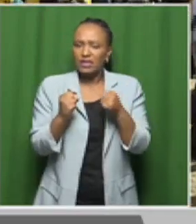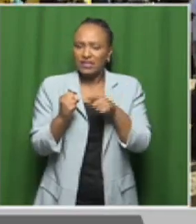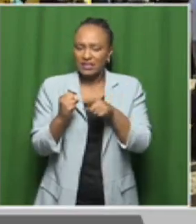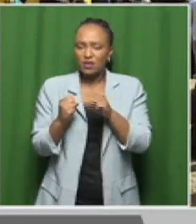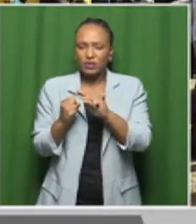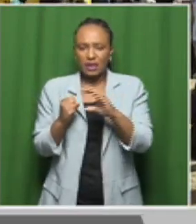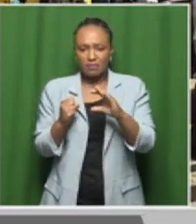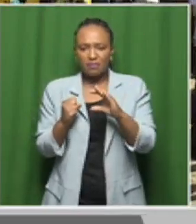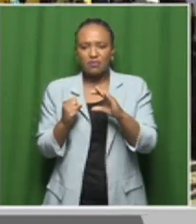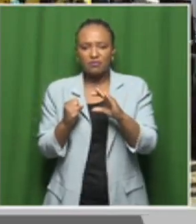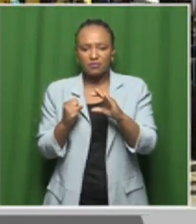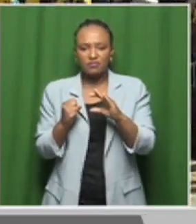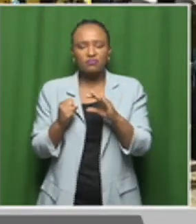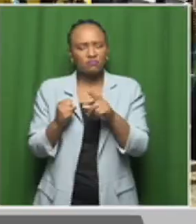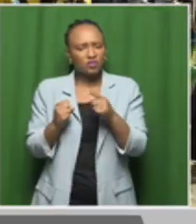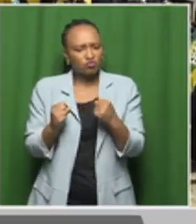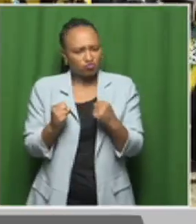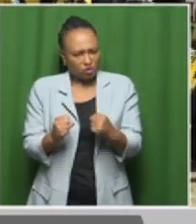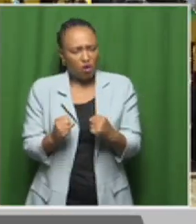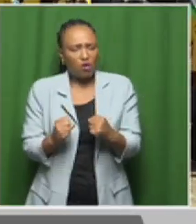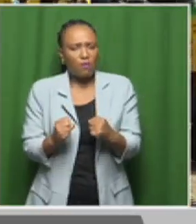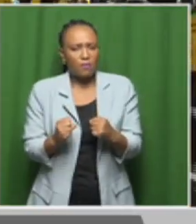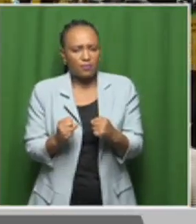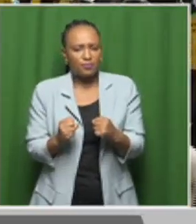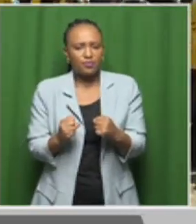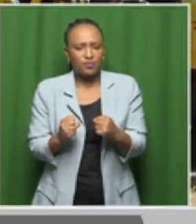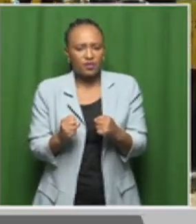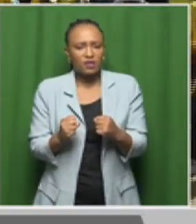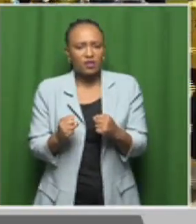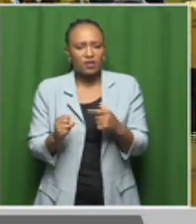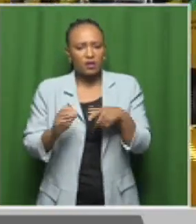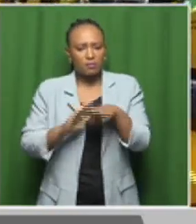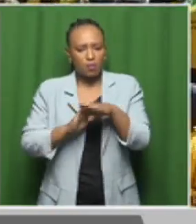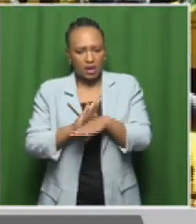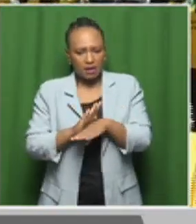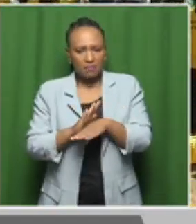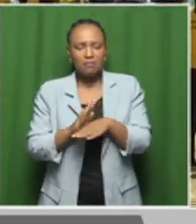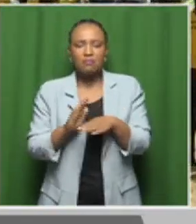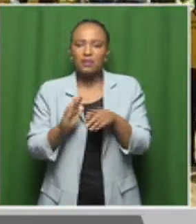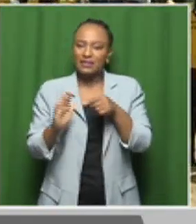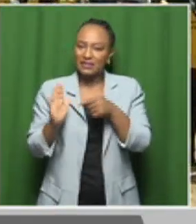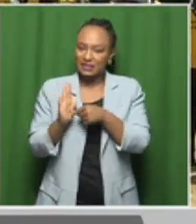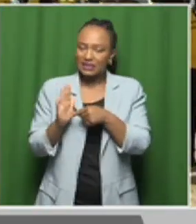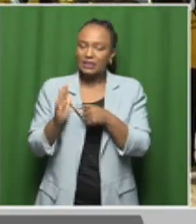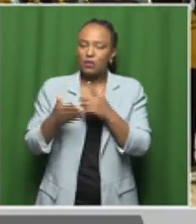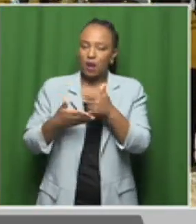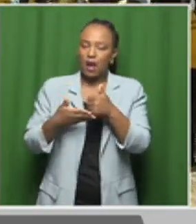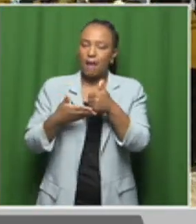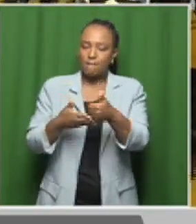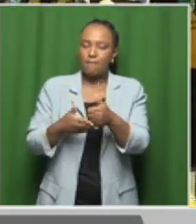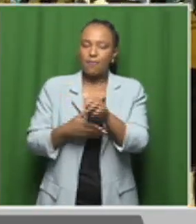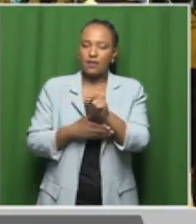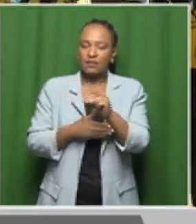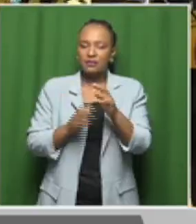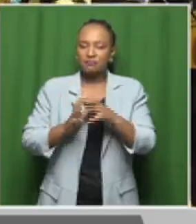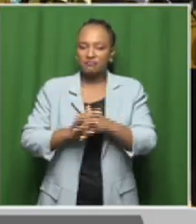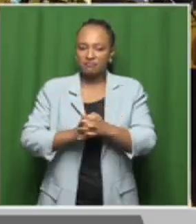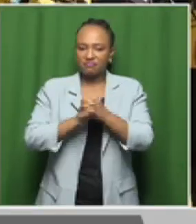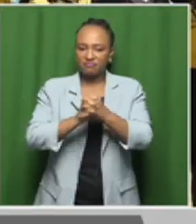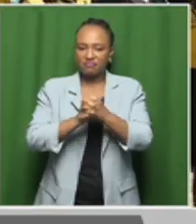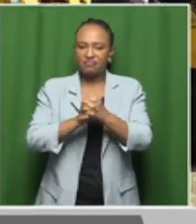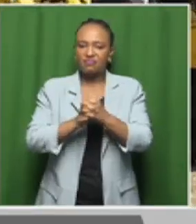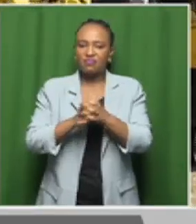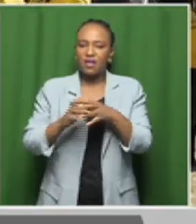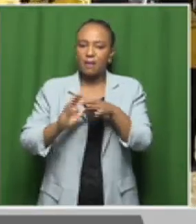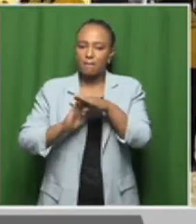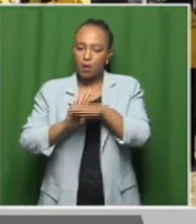they are very strong, and a program is what unites the ANC, and a program of action